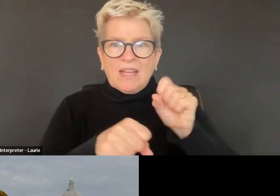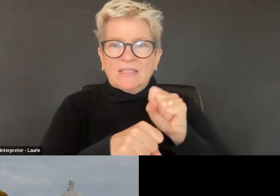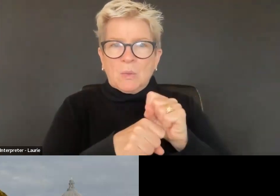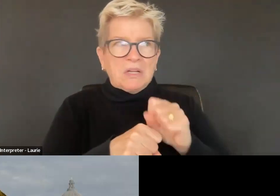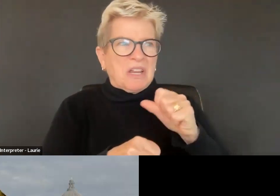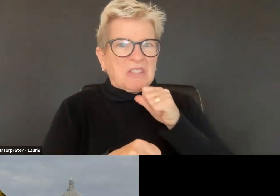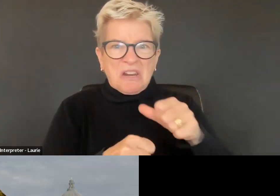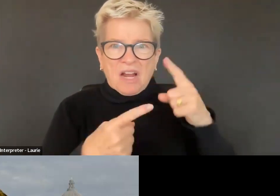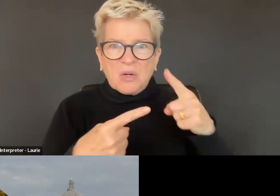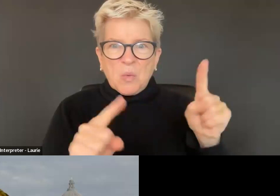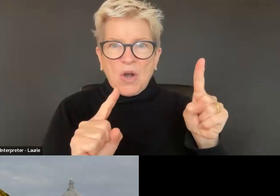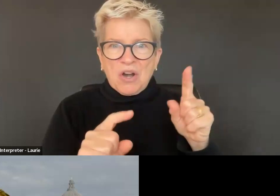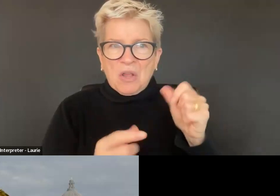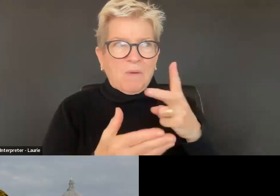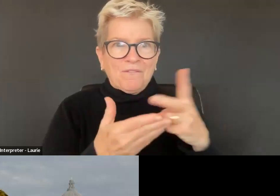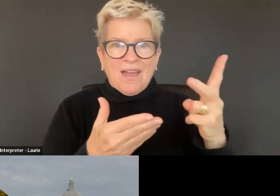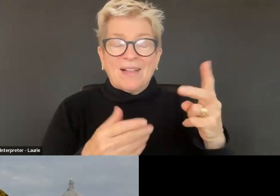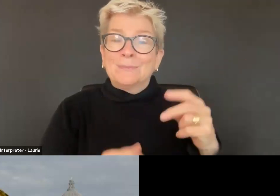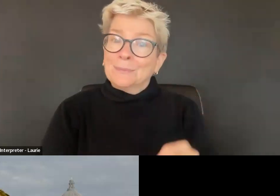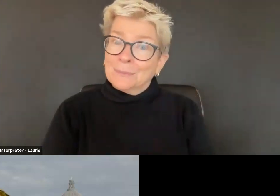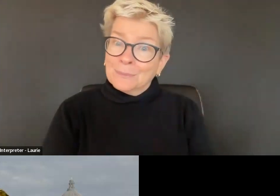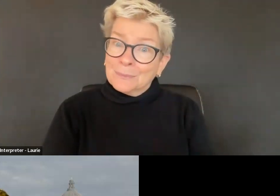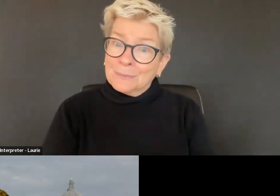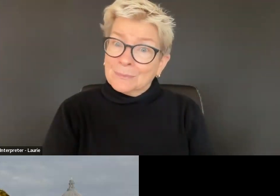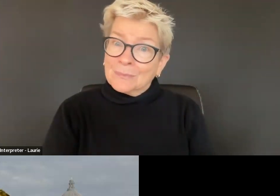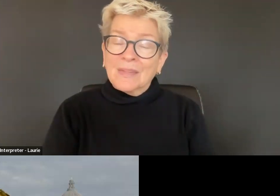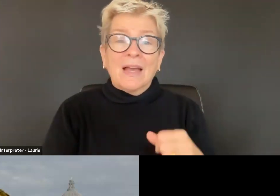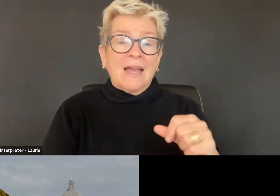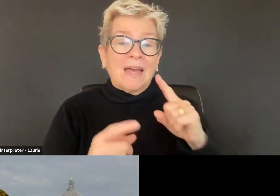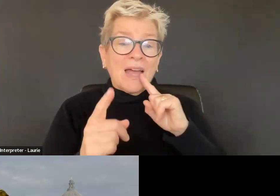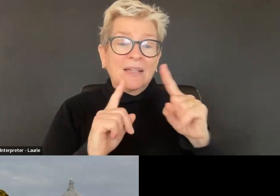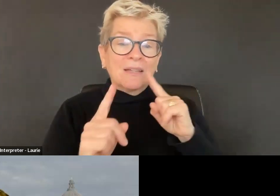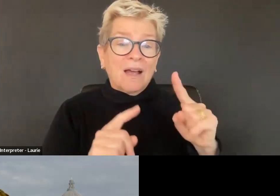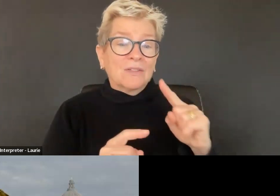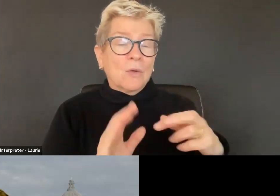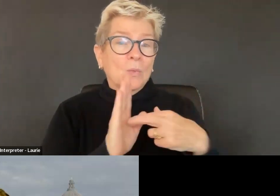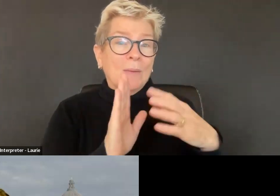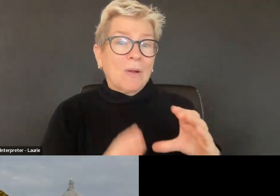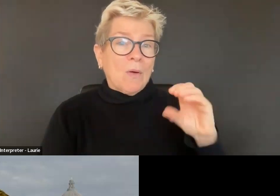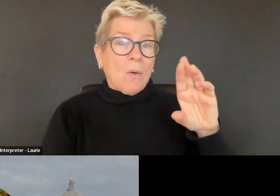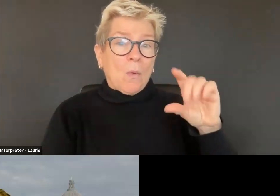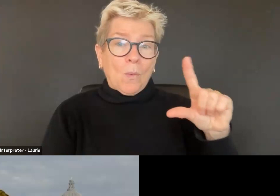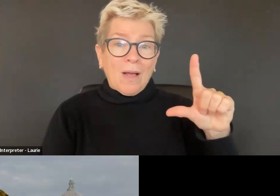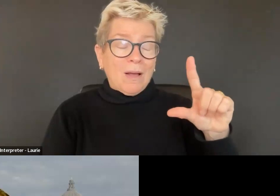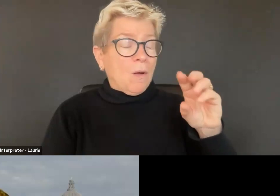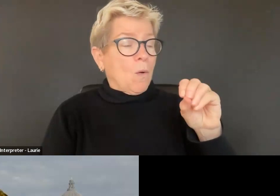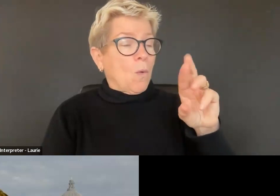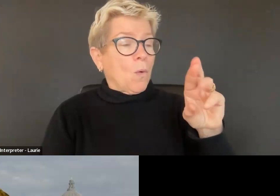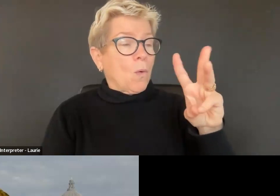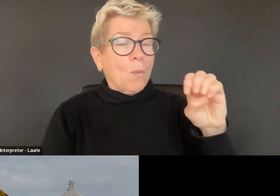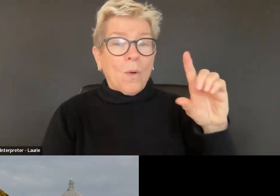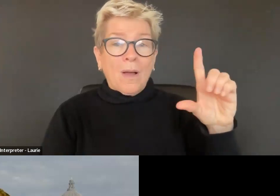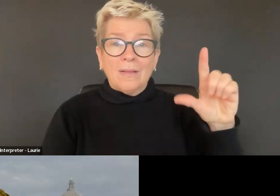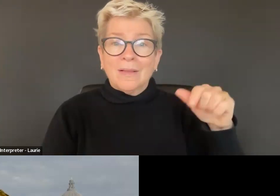work. And, I'd spoken to Rep. Orwell, and she and I were together in saying